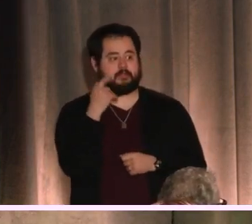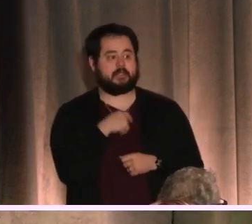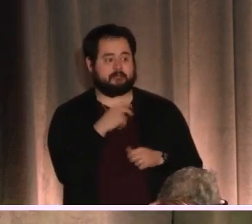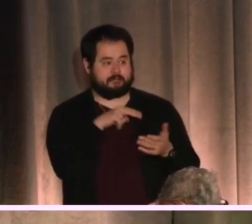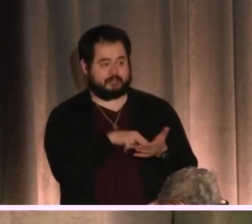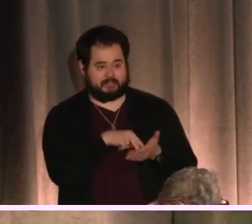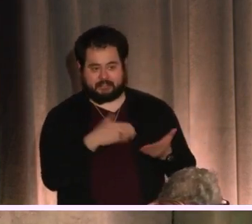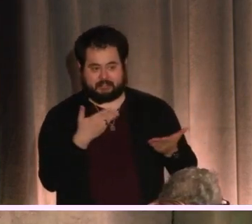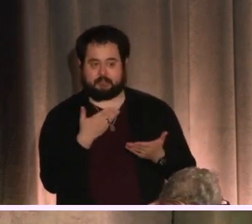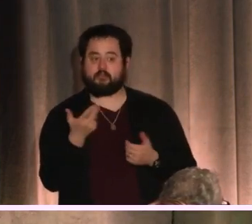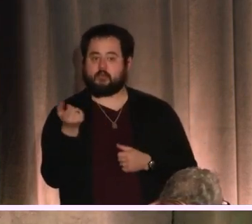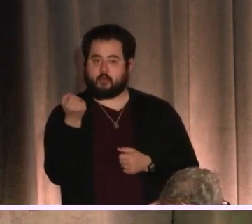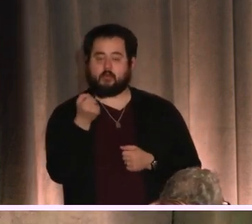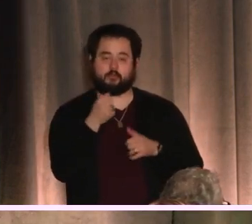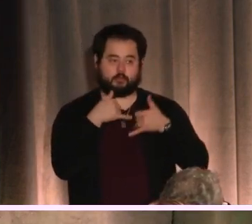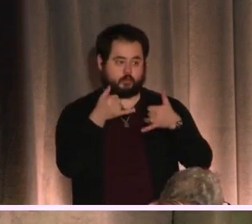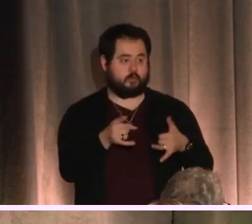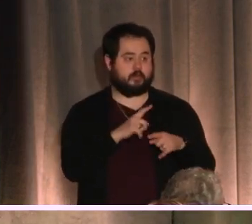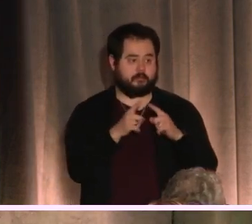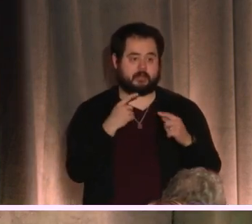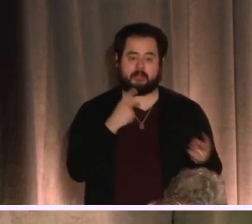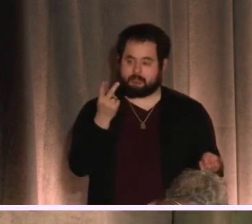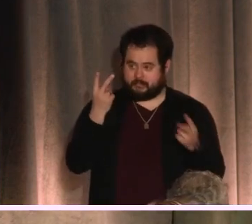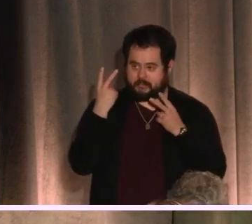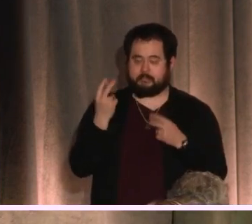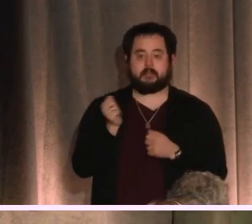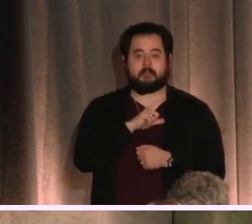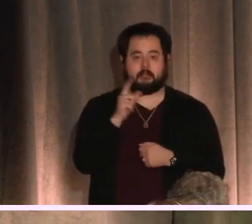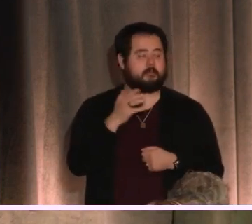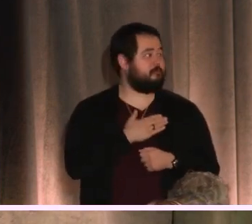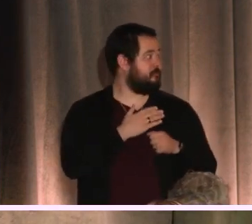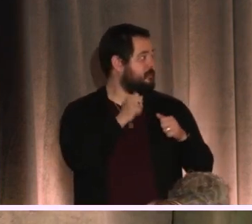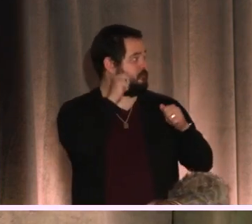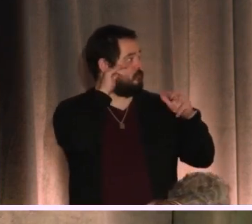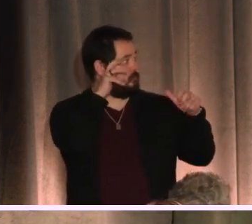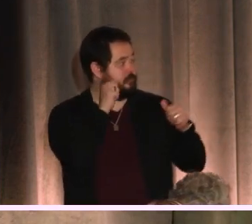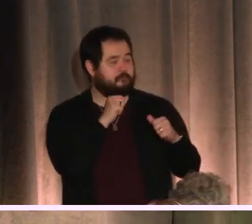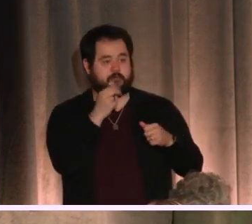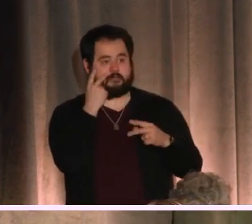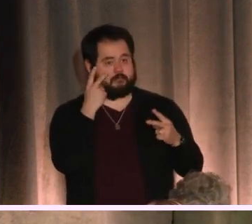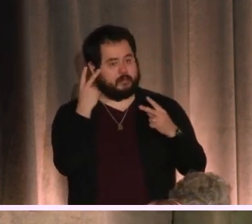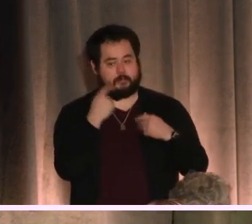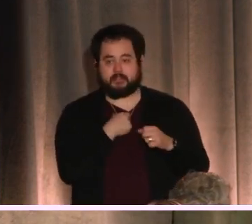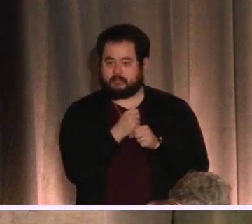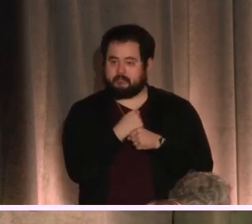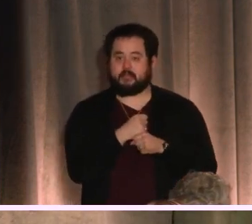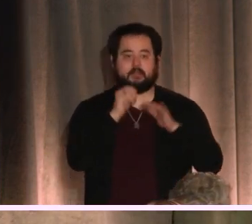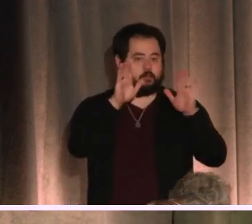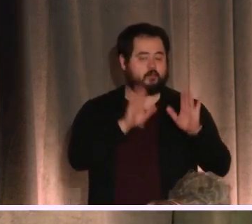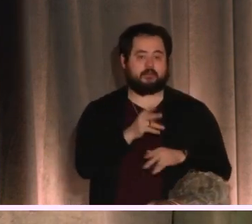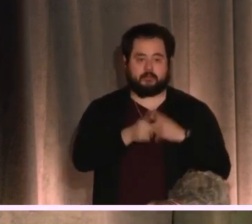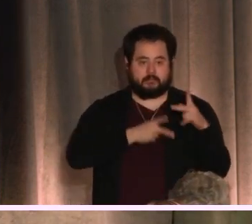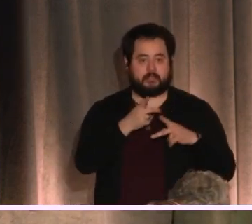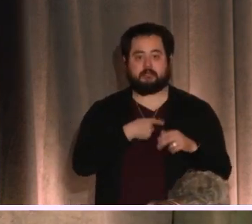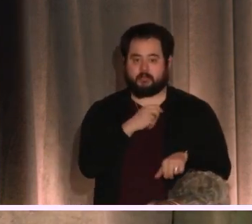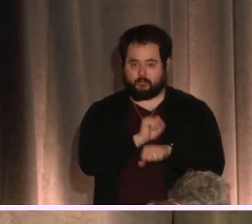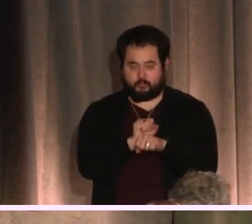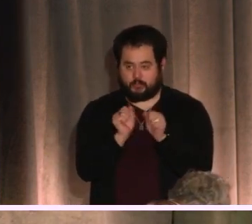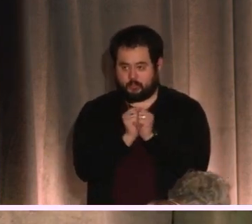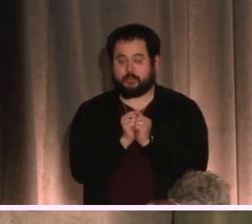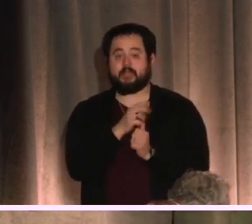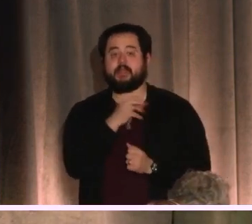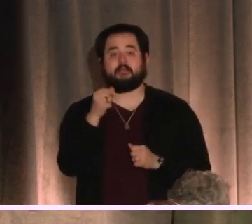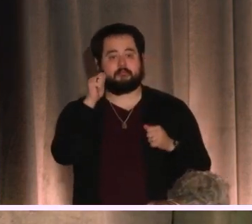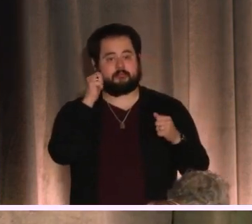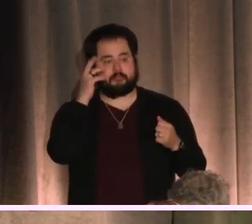I get to think back on all of the terrific memories I have made, all of the great people that I have gotten to work with, and because of